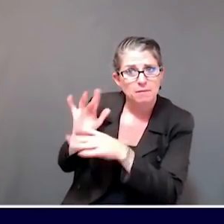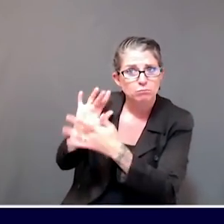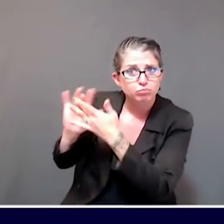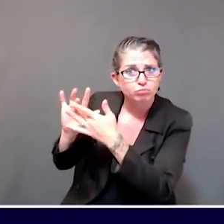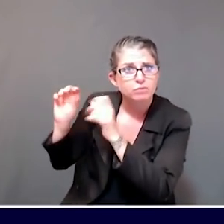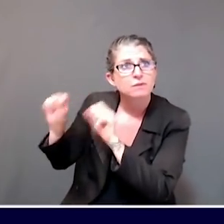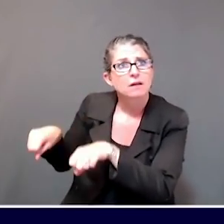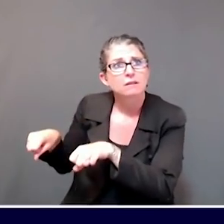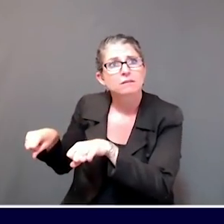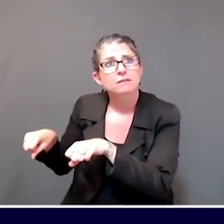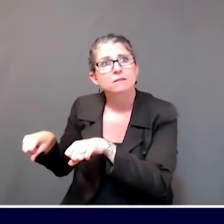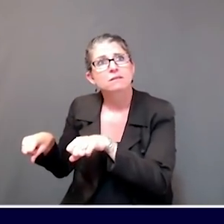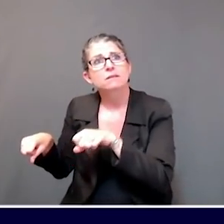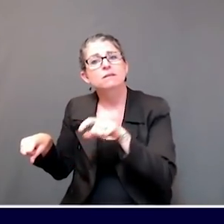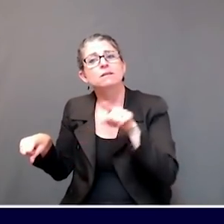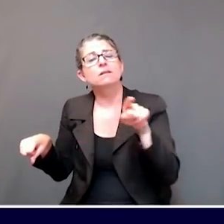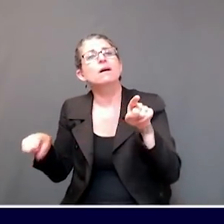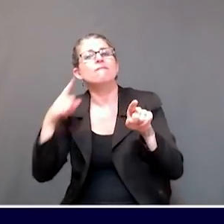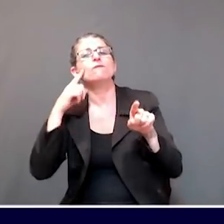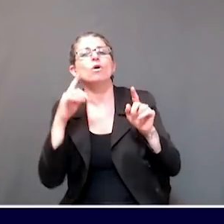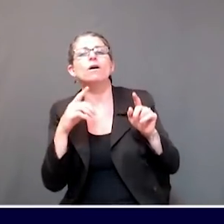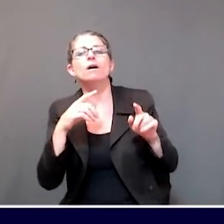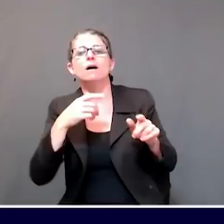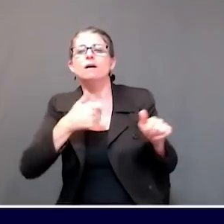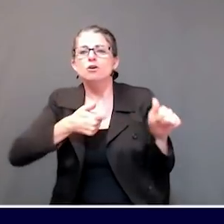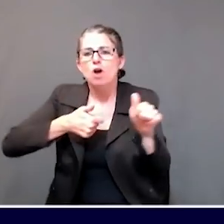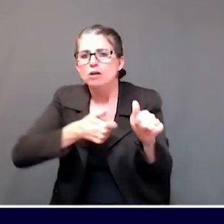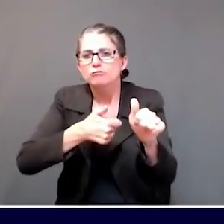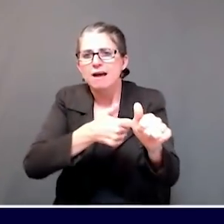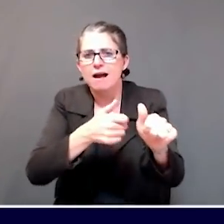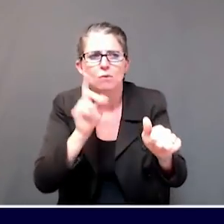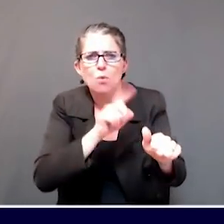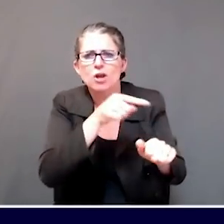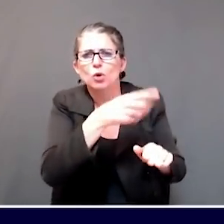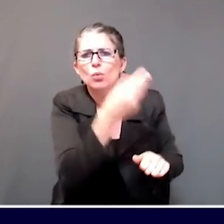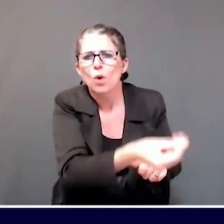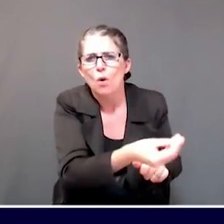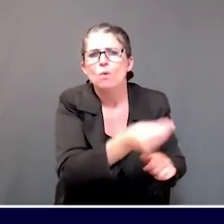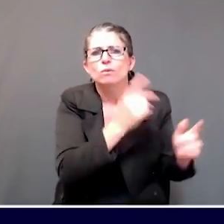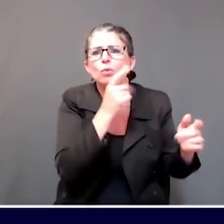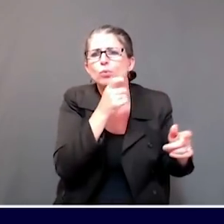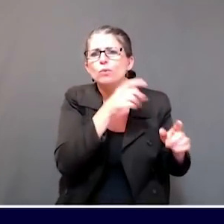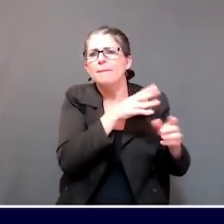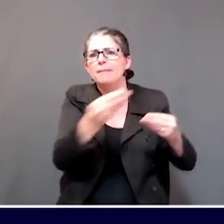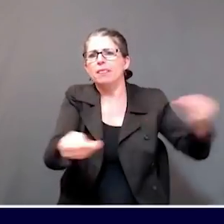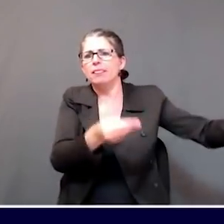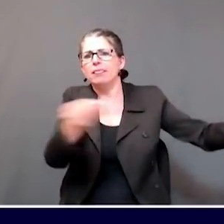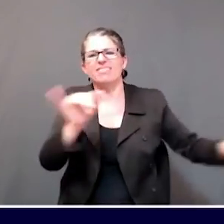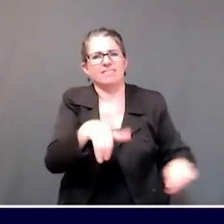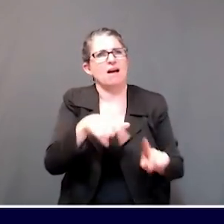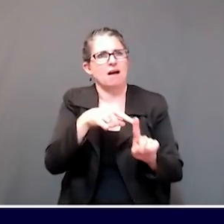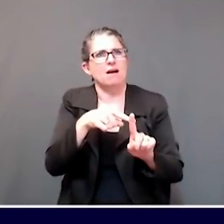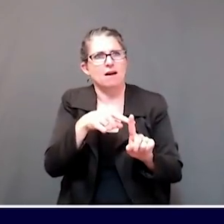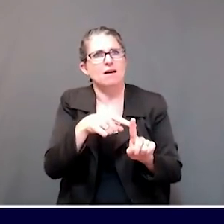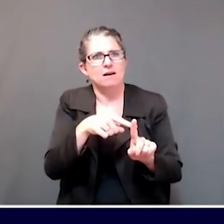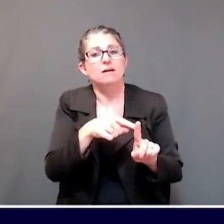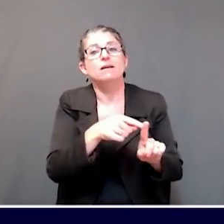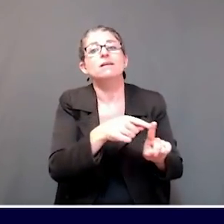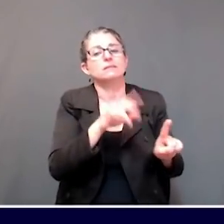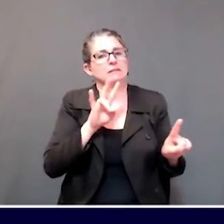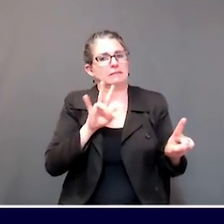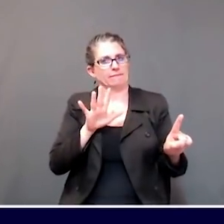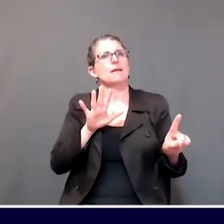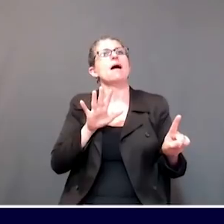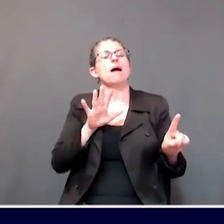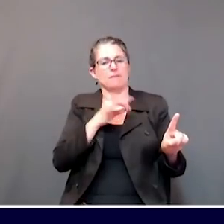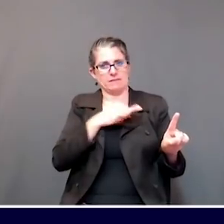numbers, was on Friday. But even since then, we have trained additional case investigators. So we're going to check